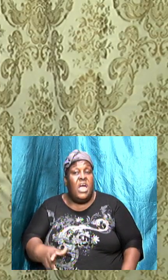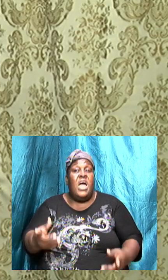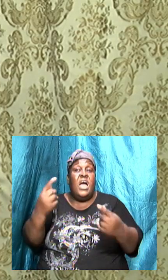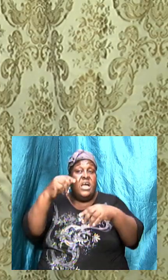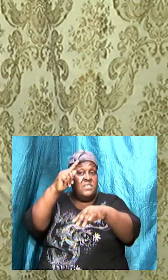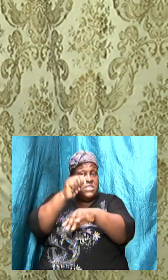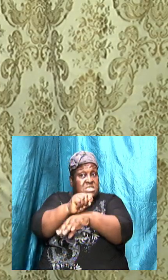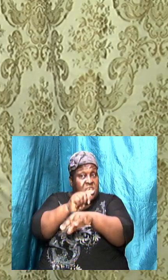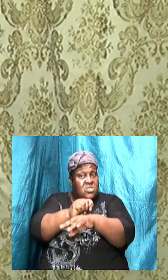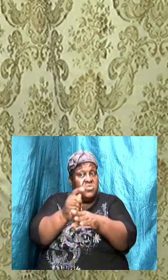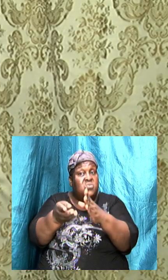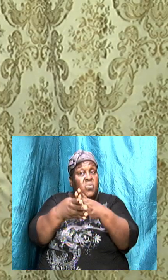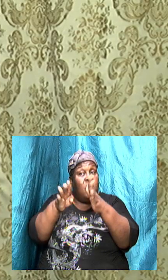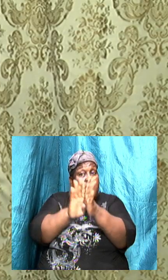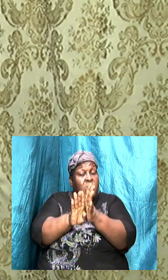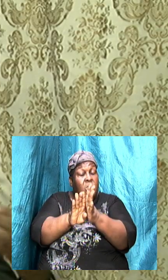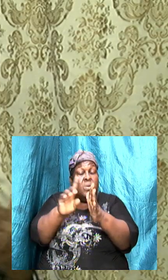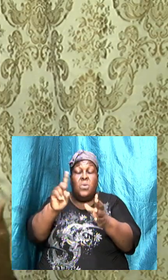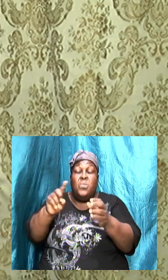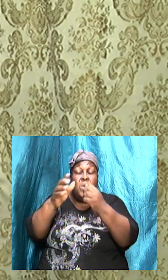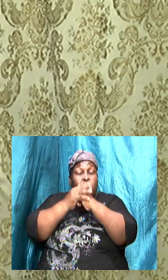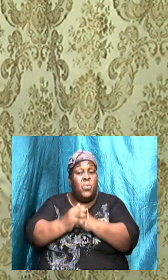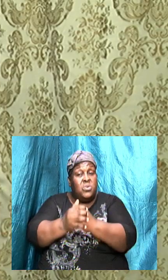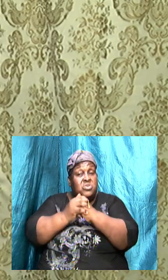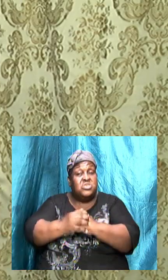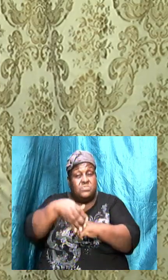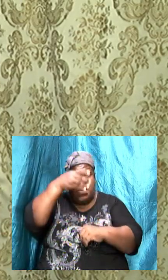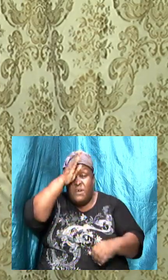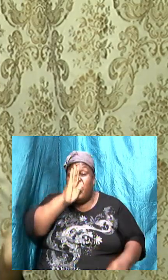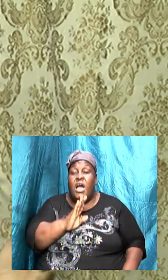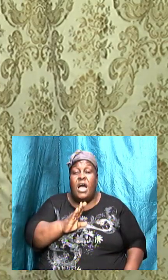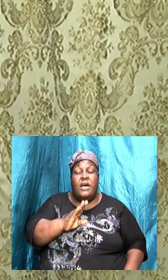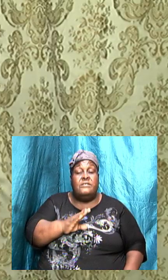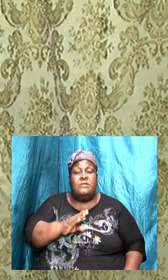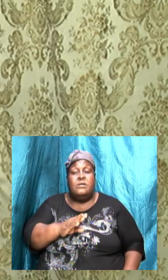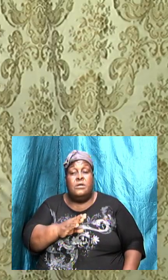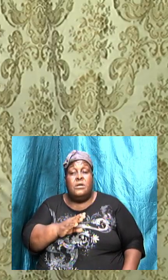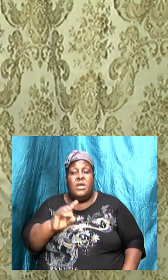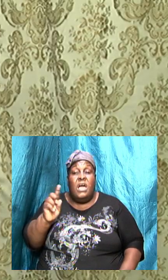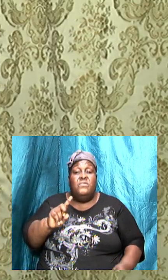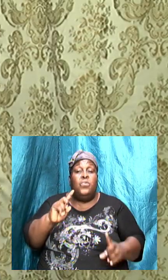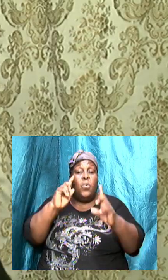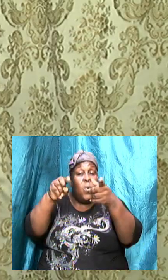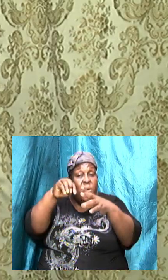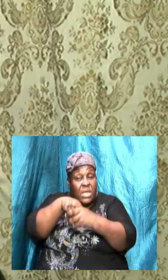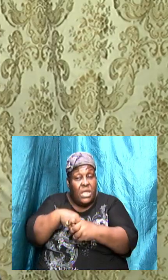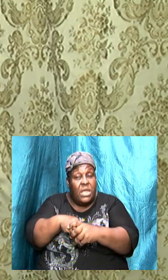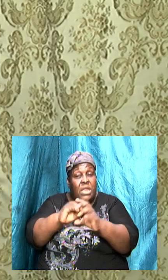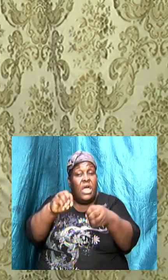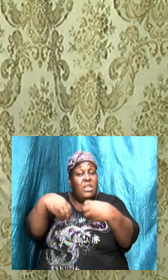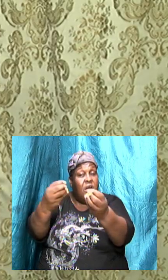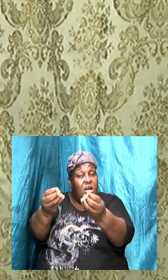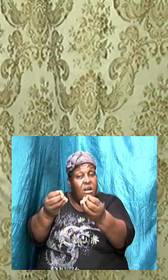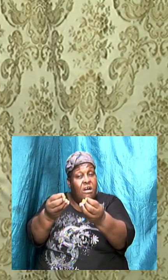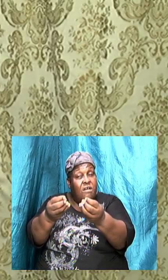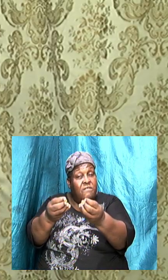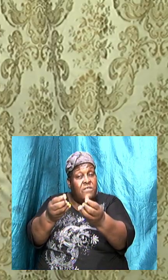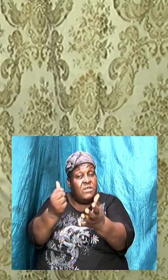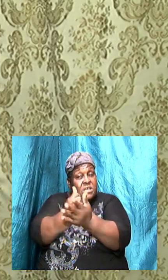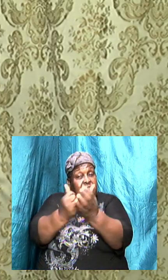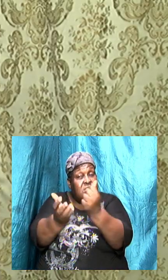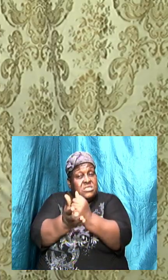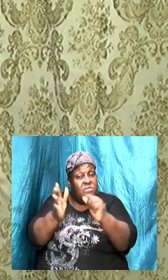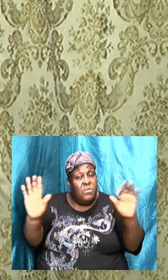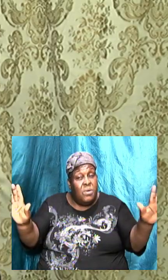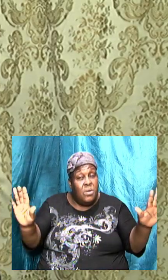where the worship of God take place, where they were to go in and offer sacrifices at the door, at the place